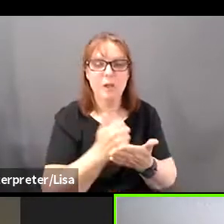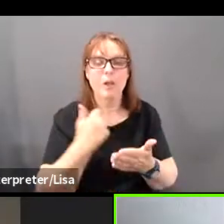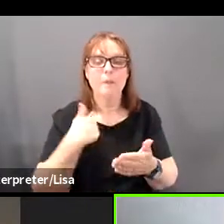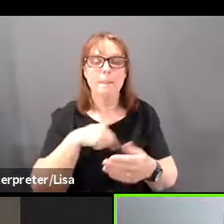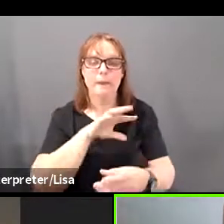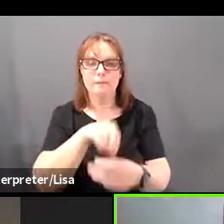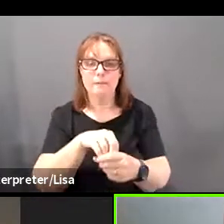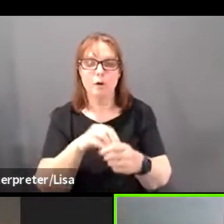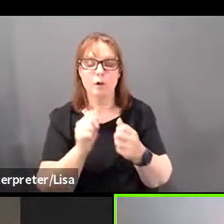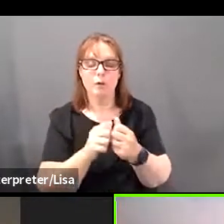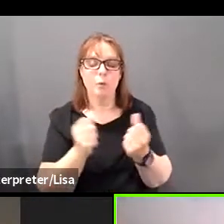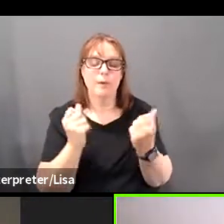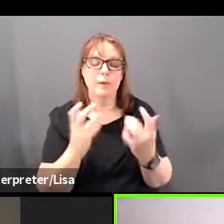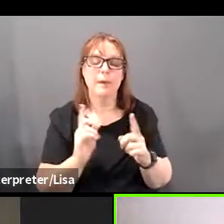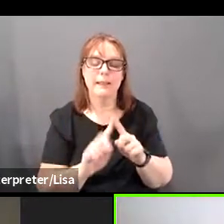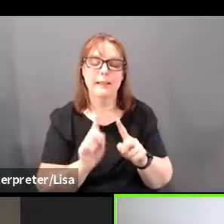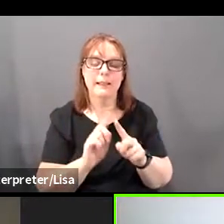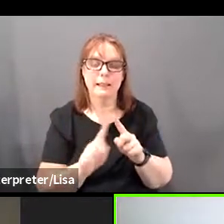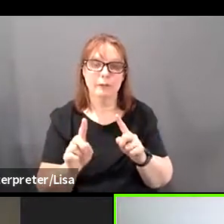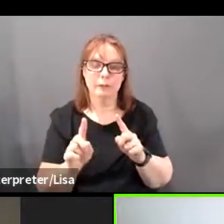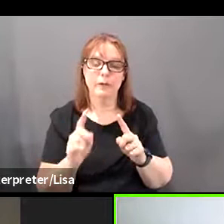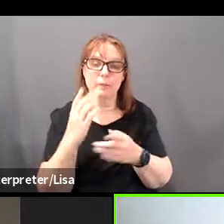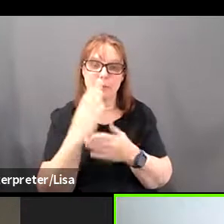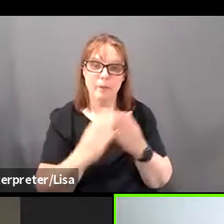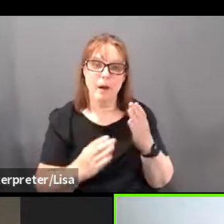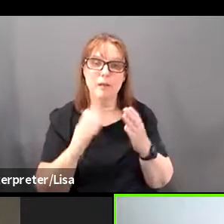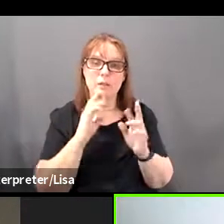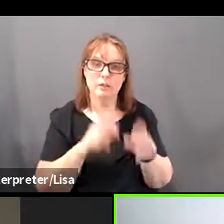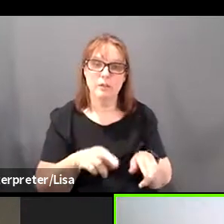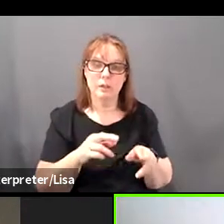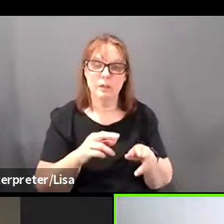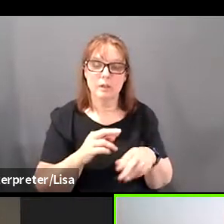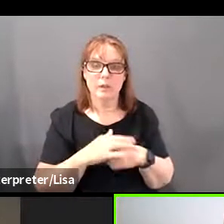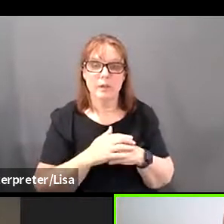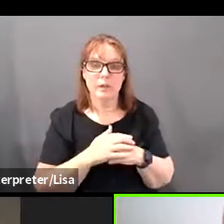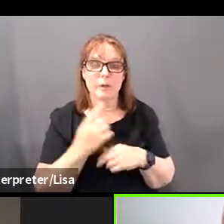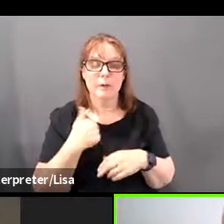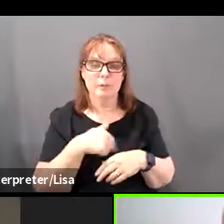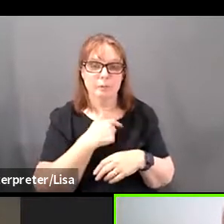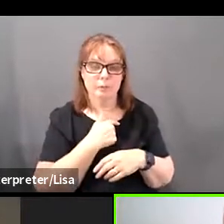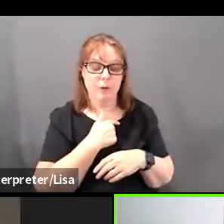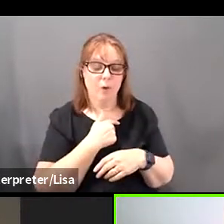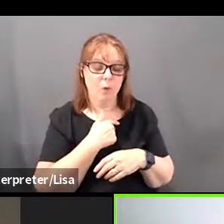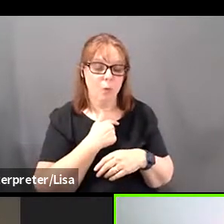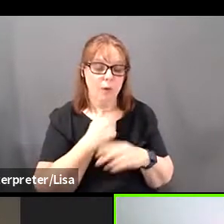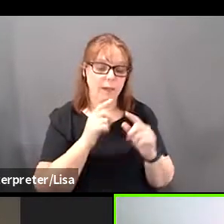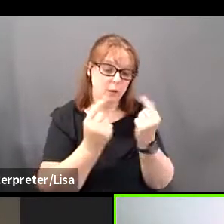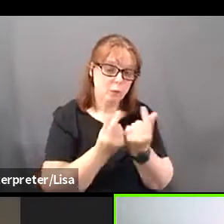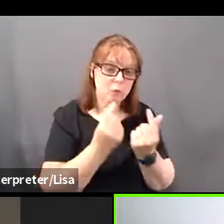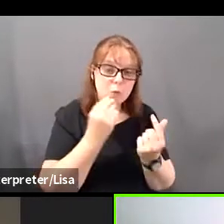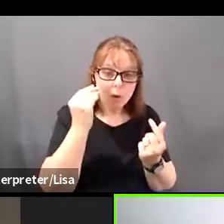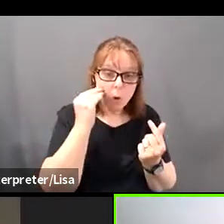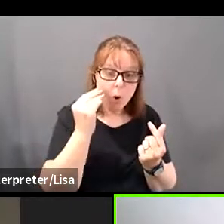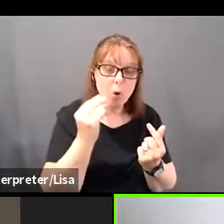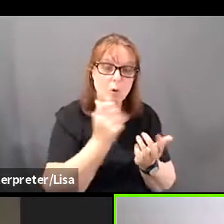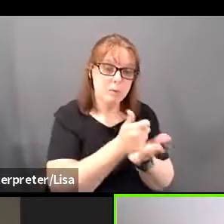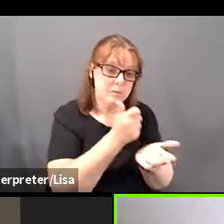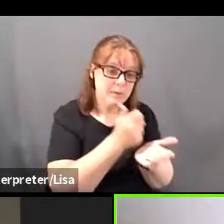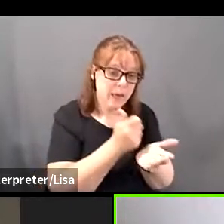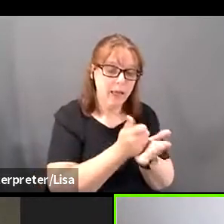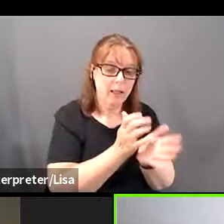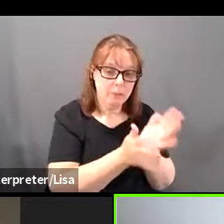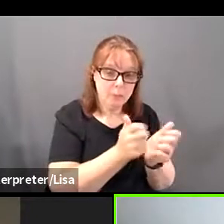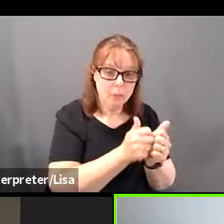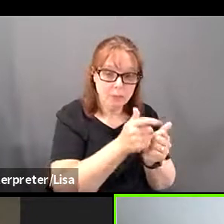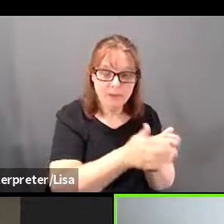different aspects of the response, from backfilling medical providers at group homes and nursing